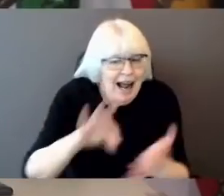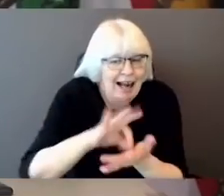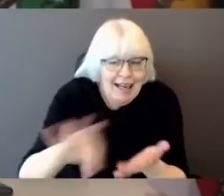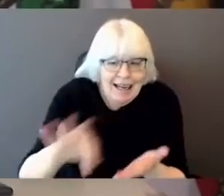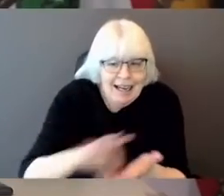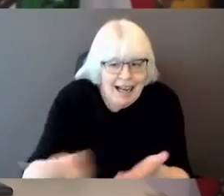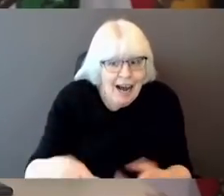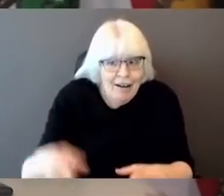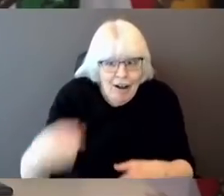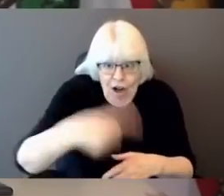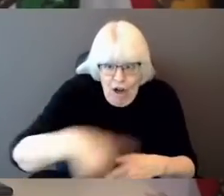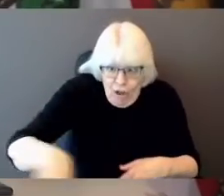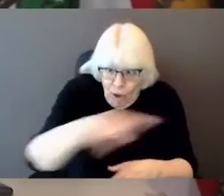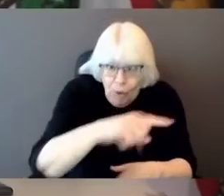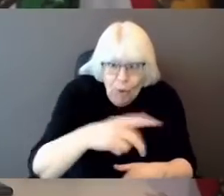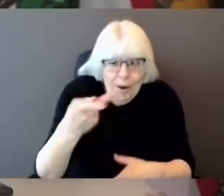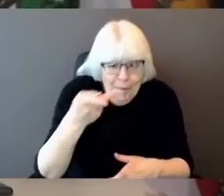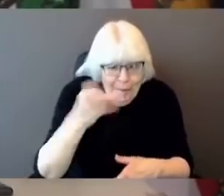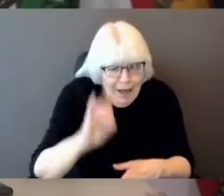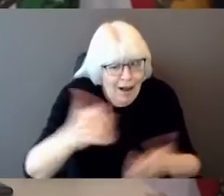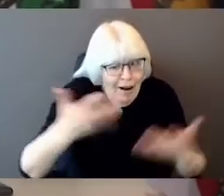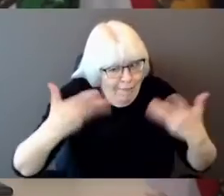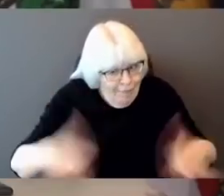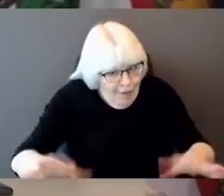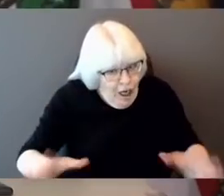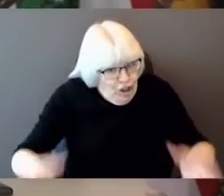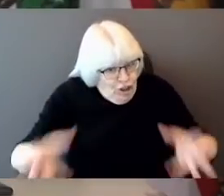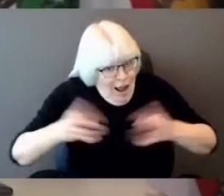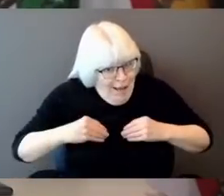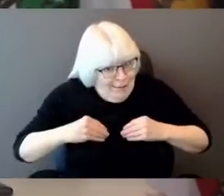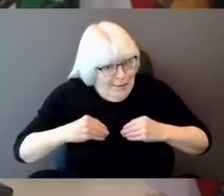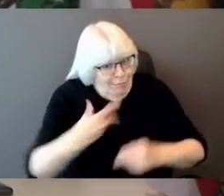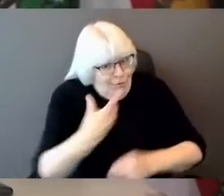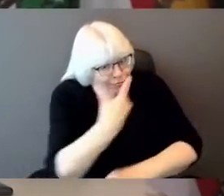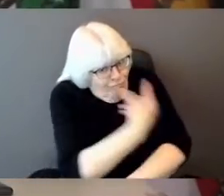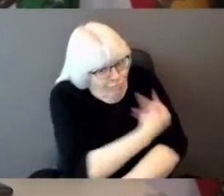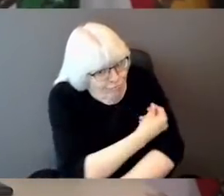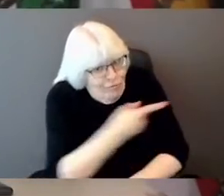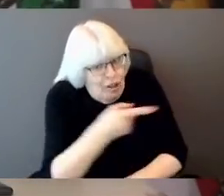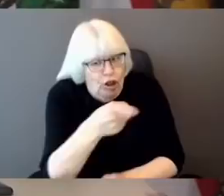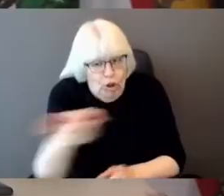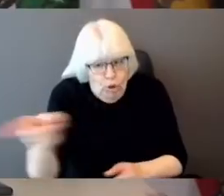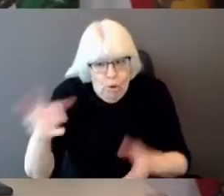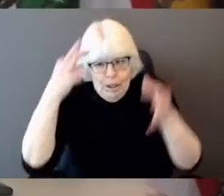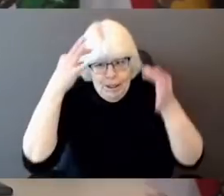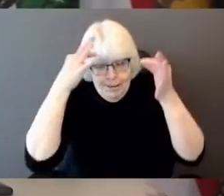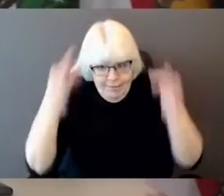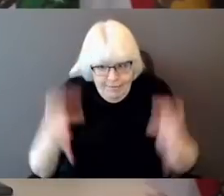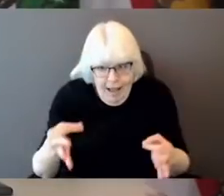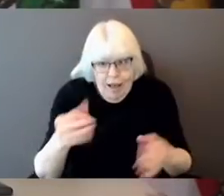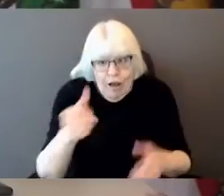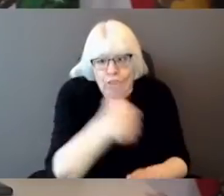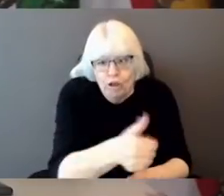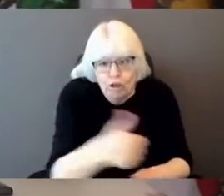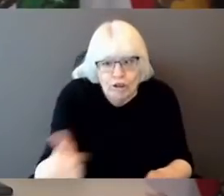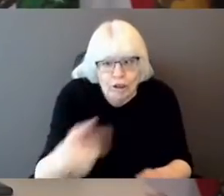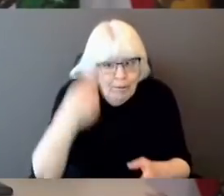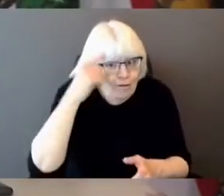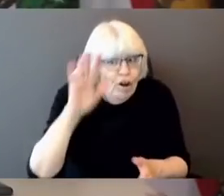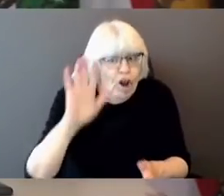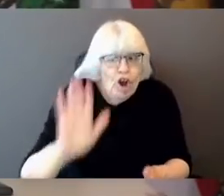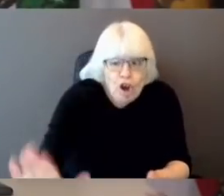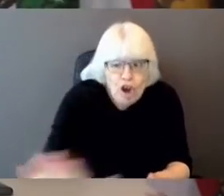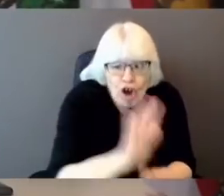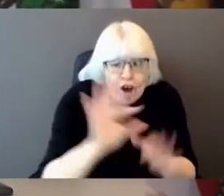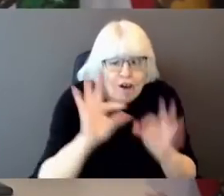to get vaccinated, for yourself, for your family, and for your community, you have made an immeasurable difference. You have